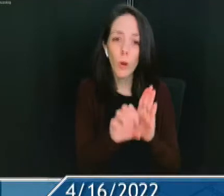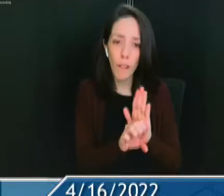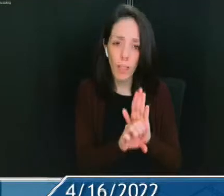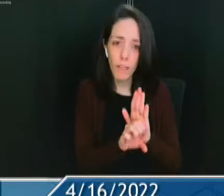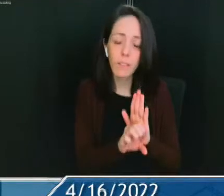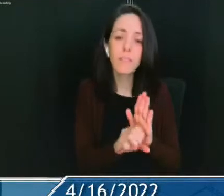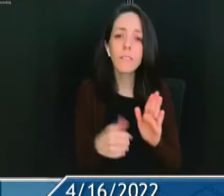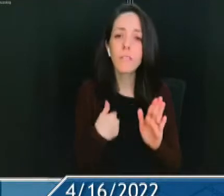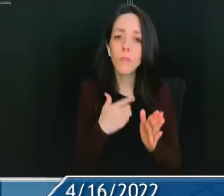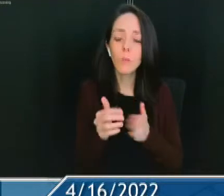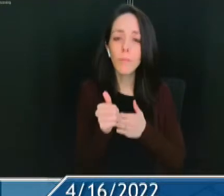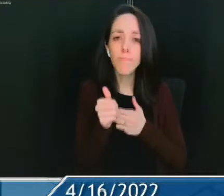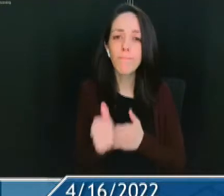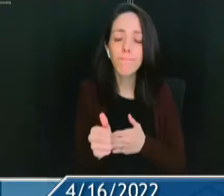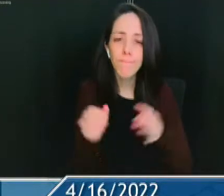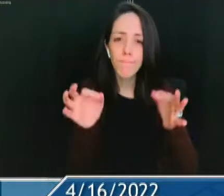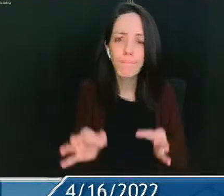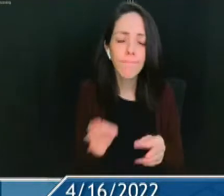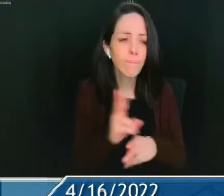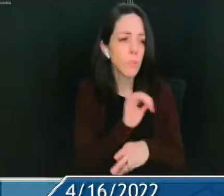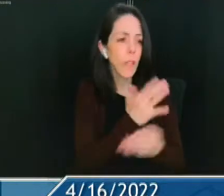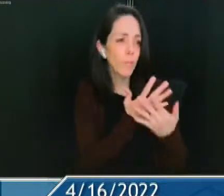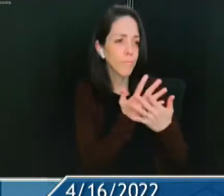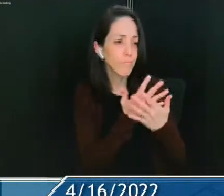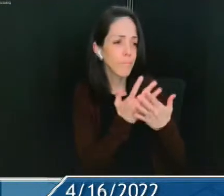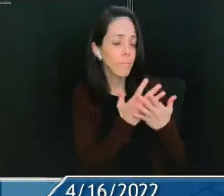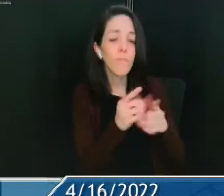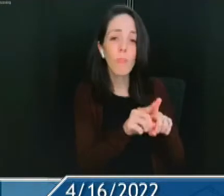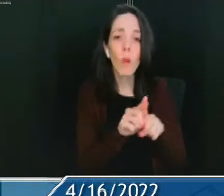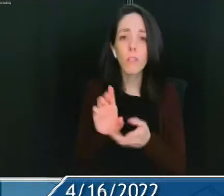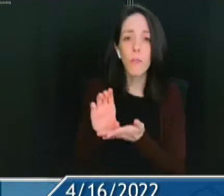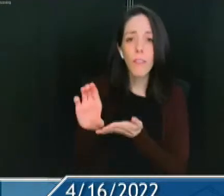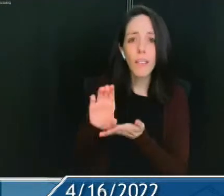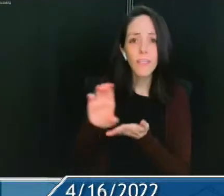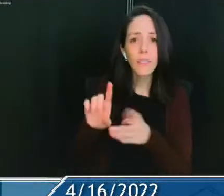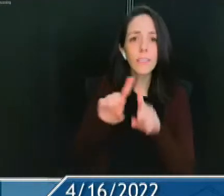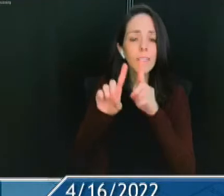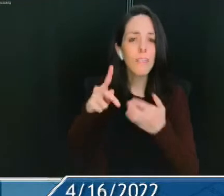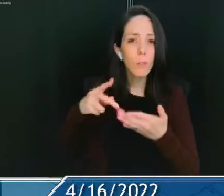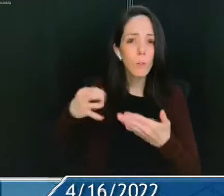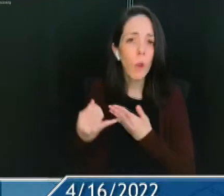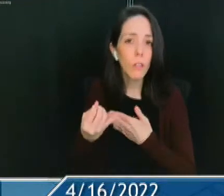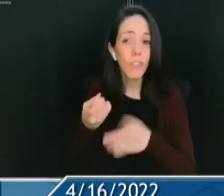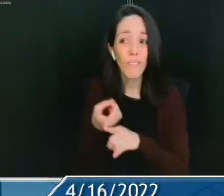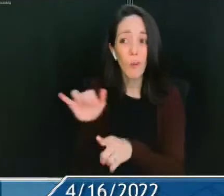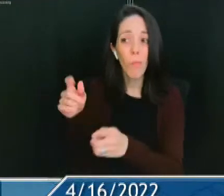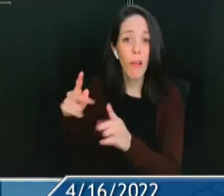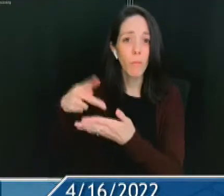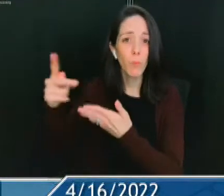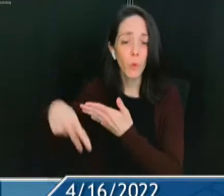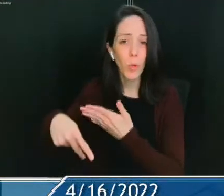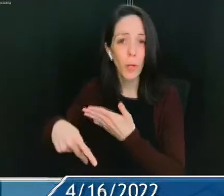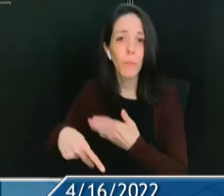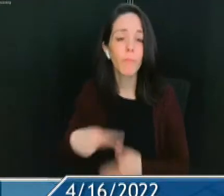our decisions, as well as the kind of projects that we invest in through the small grants program. In March of this year, we